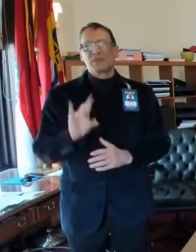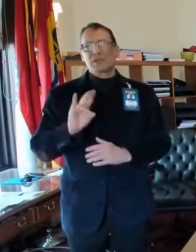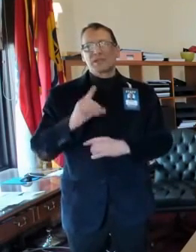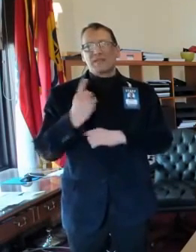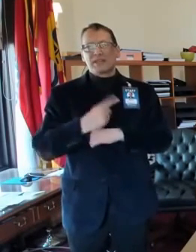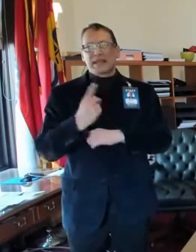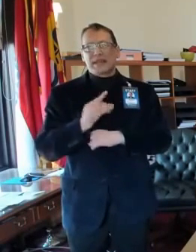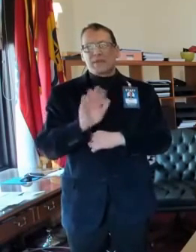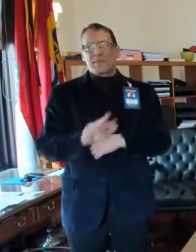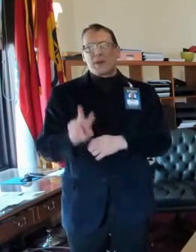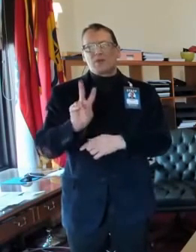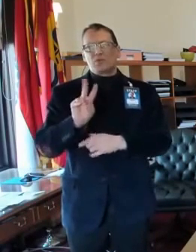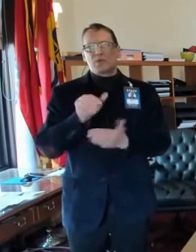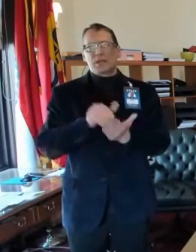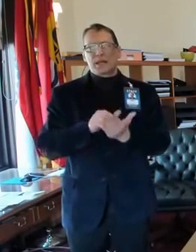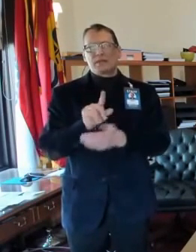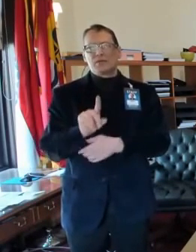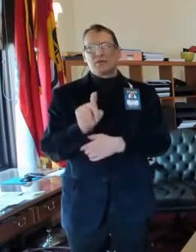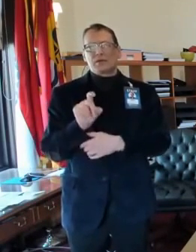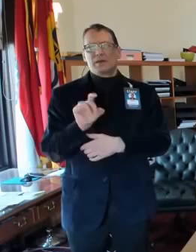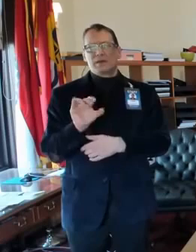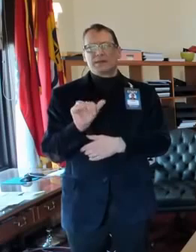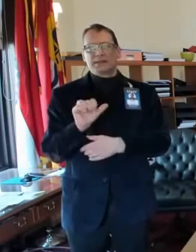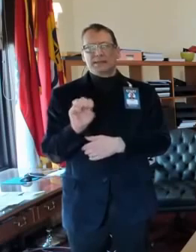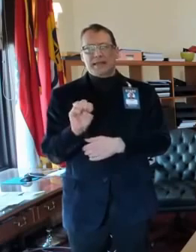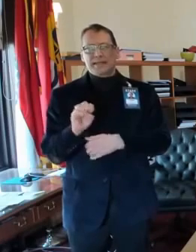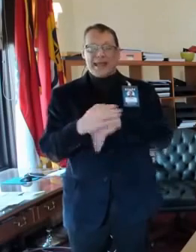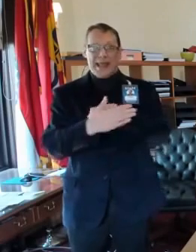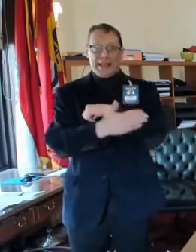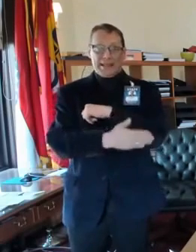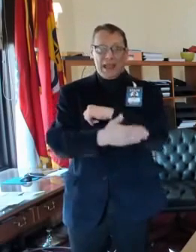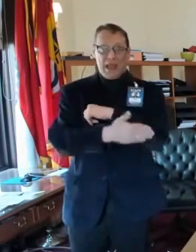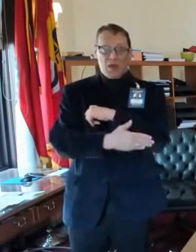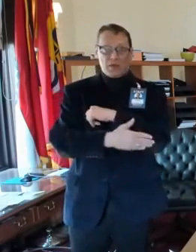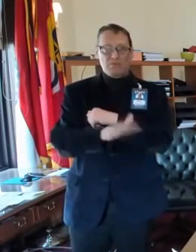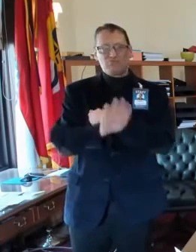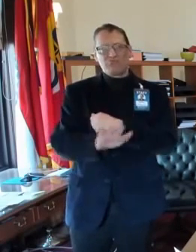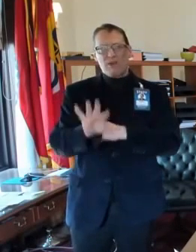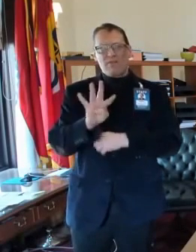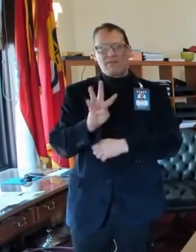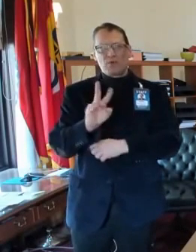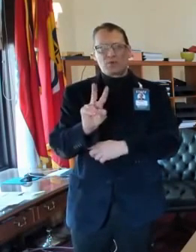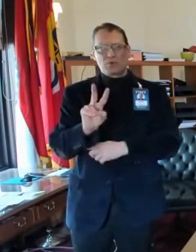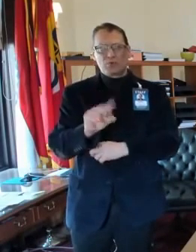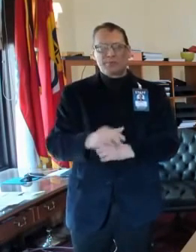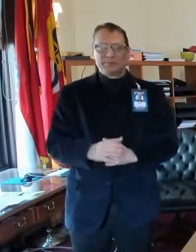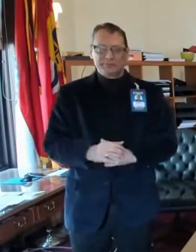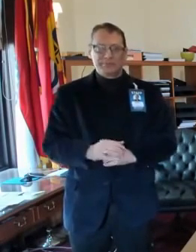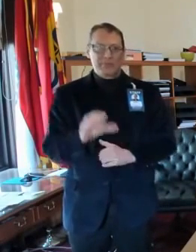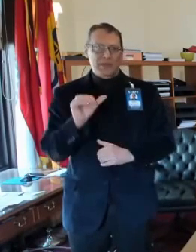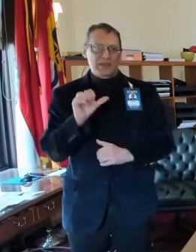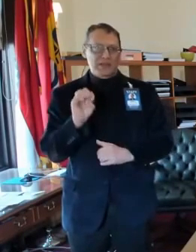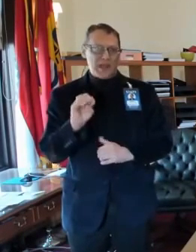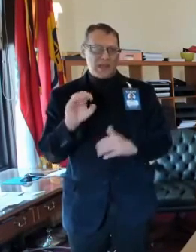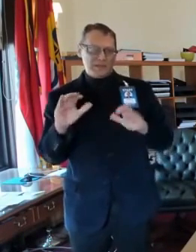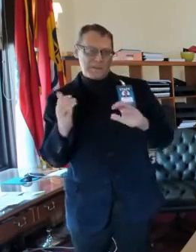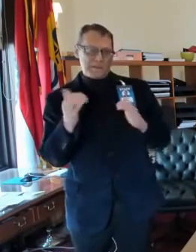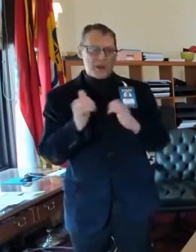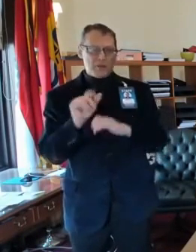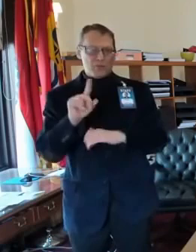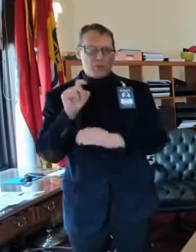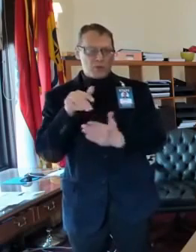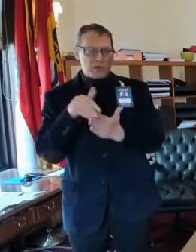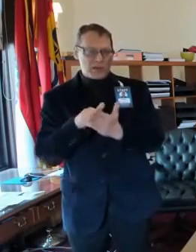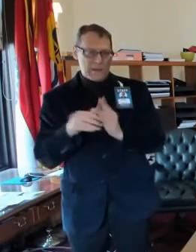of 2,100 cases for them. St. Louis County is running about 42 cases per 100,000 per day.